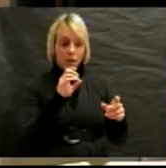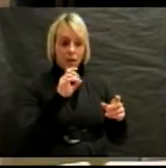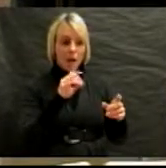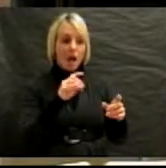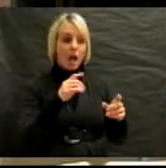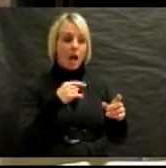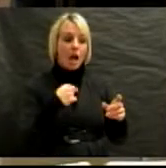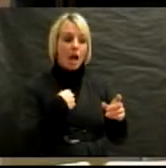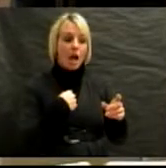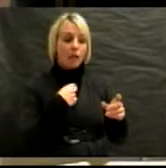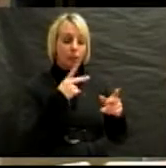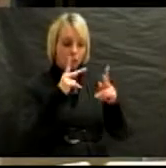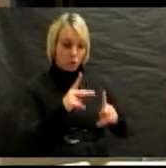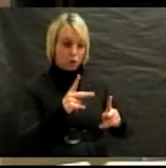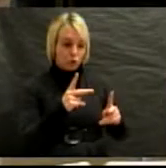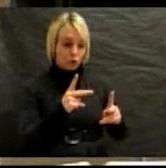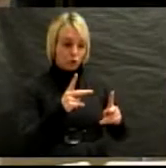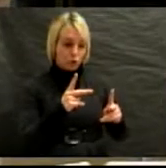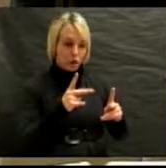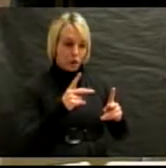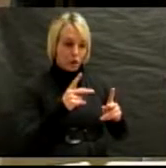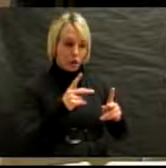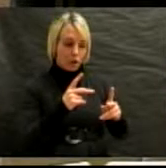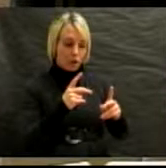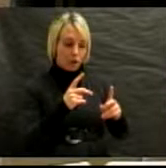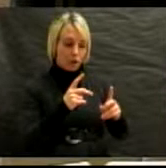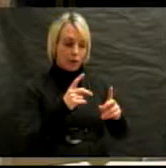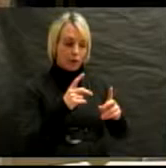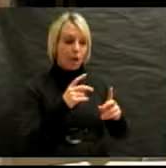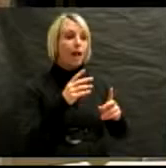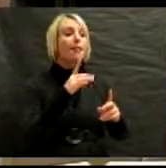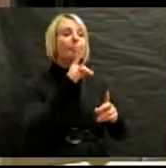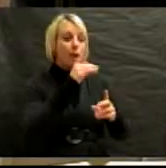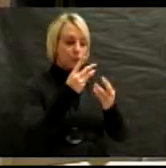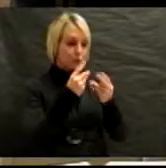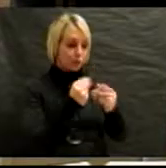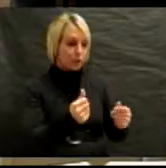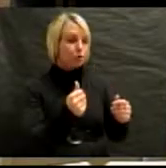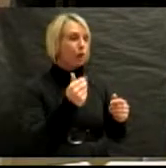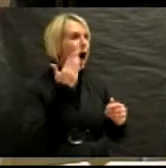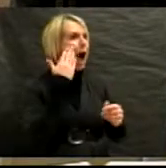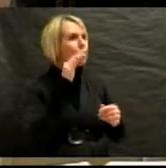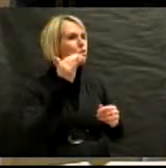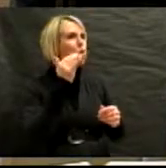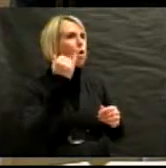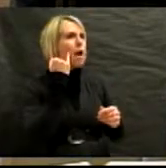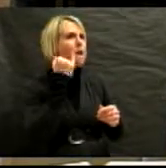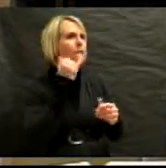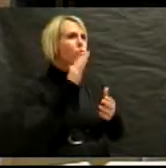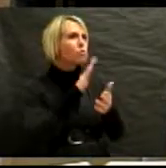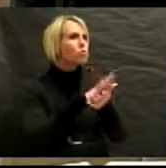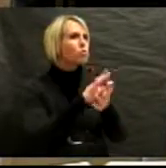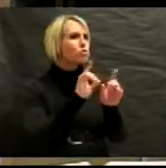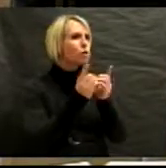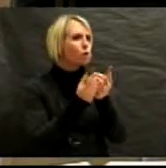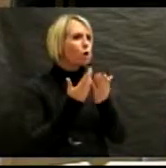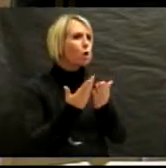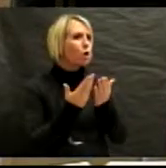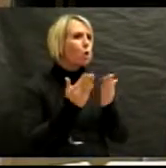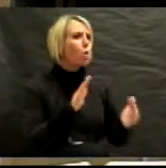school district brought it forward, but to cut costs, that, to have it on the